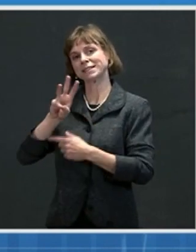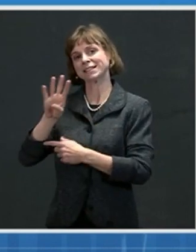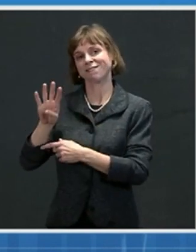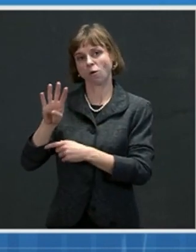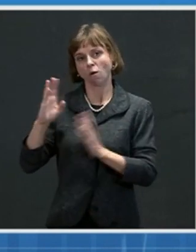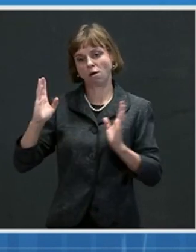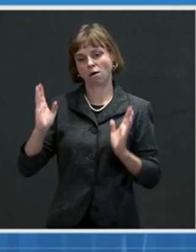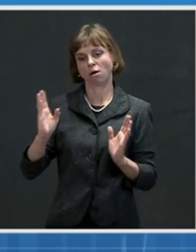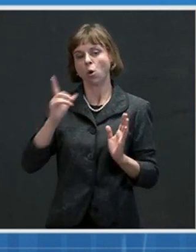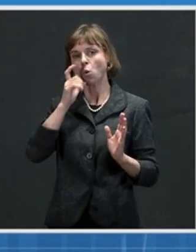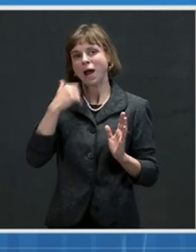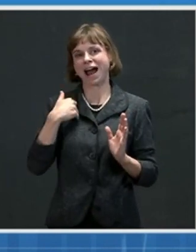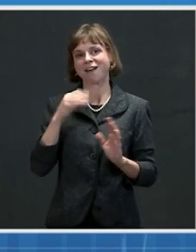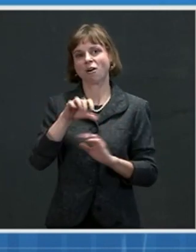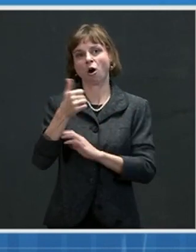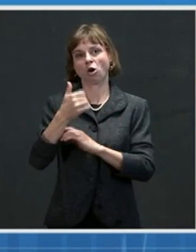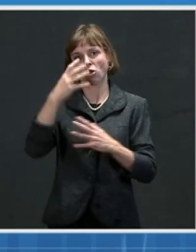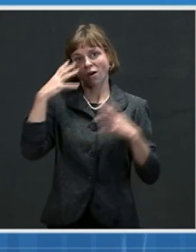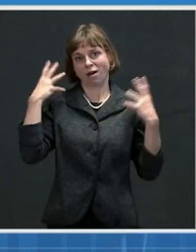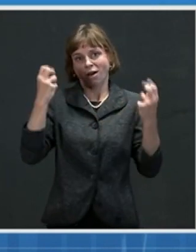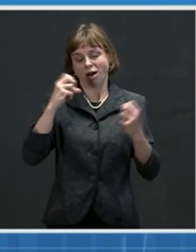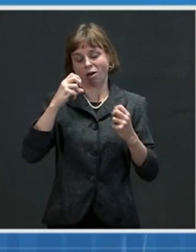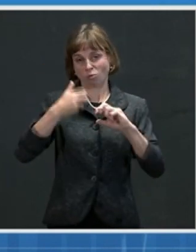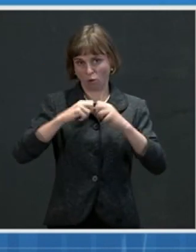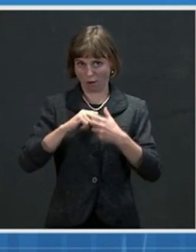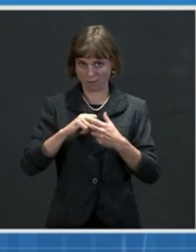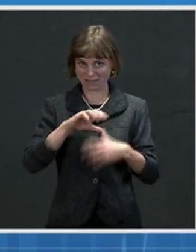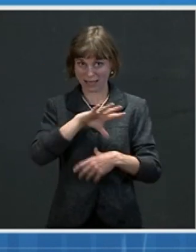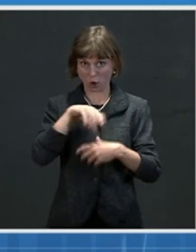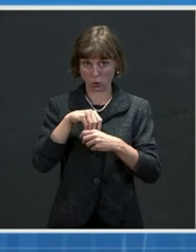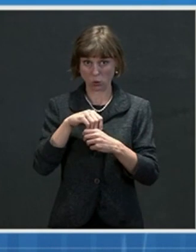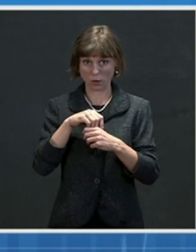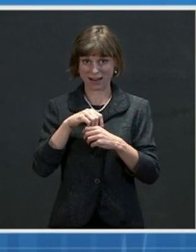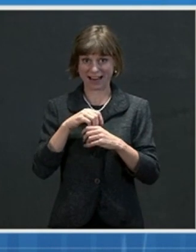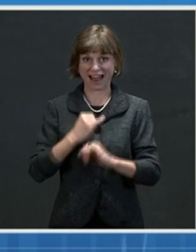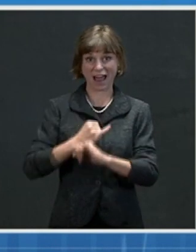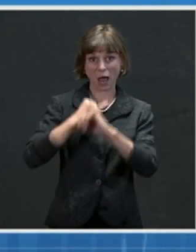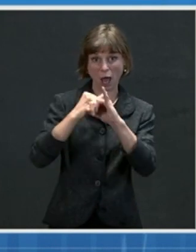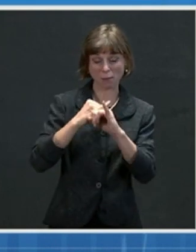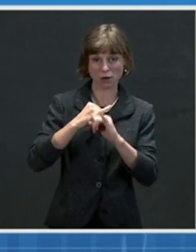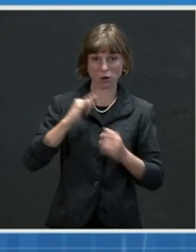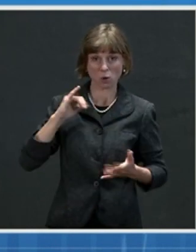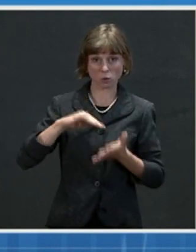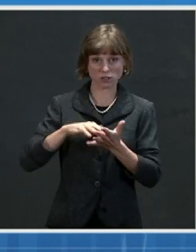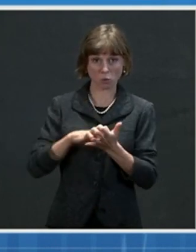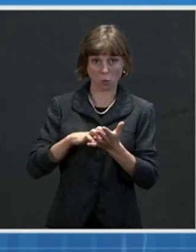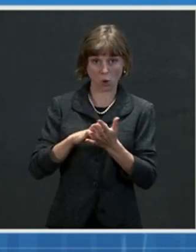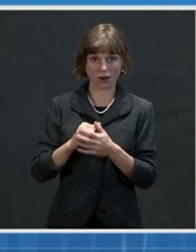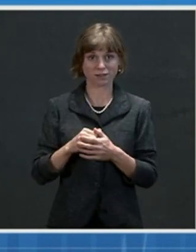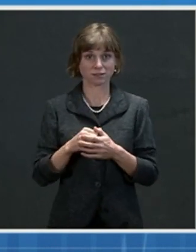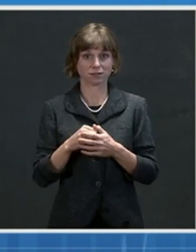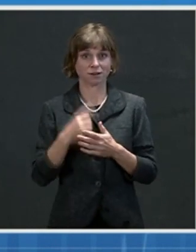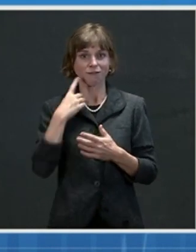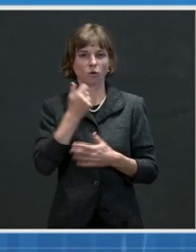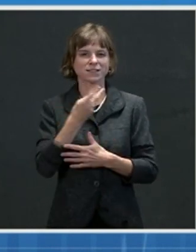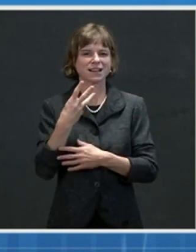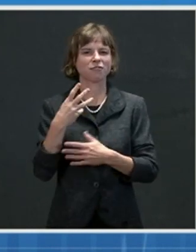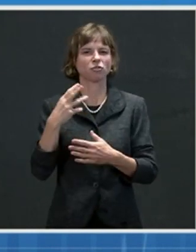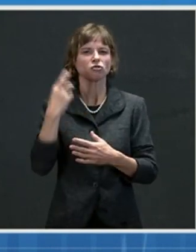including those that might be immunosuppressed because of certain drugs, such as glucocorticoids